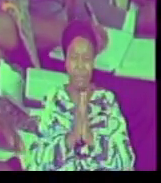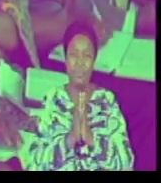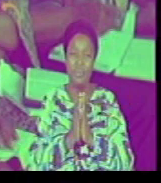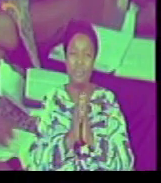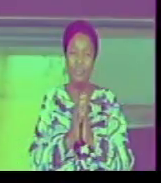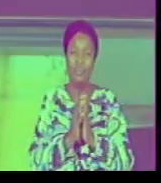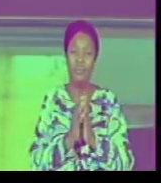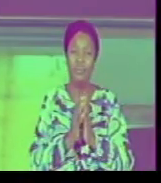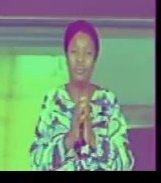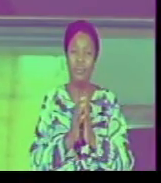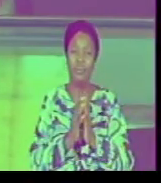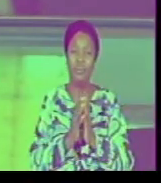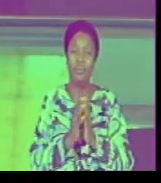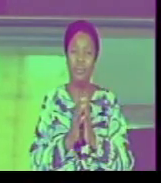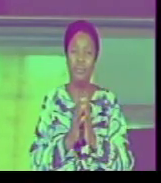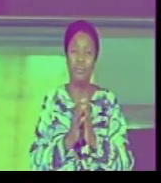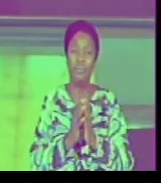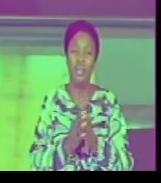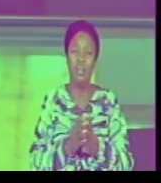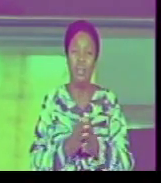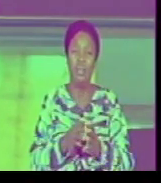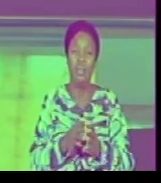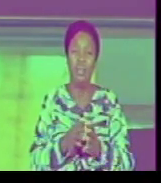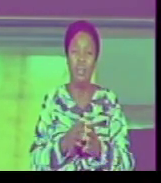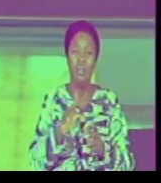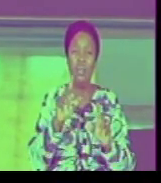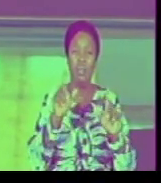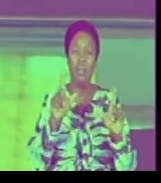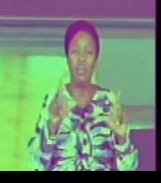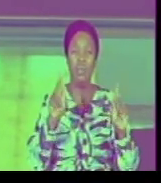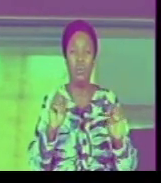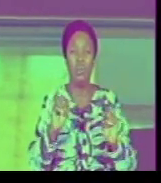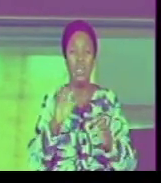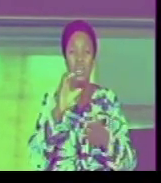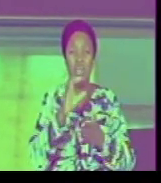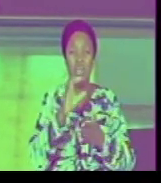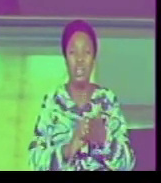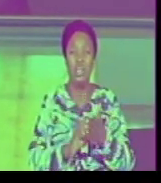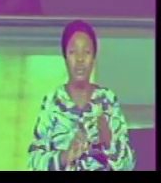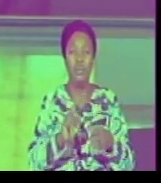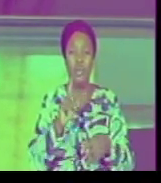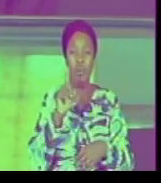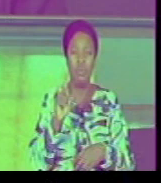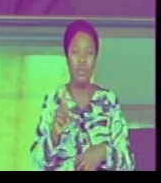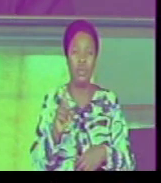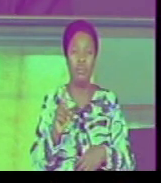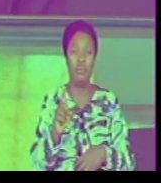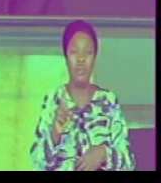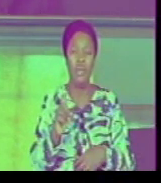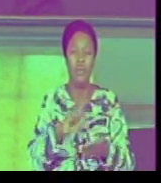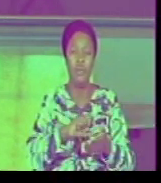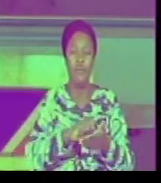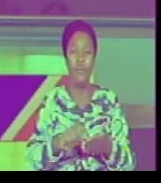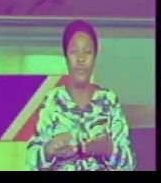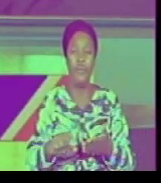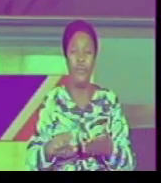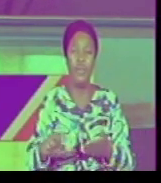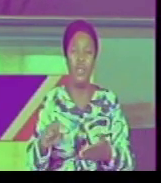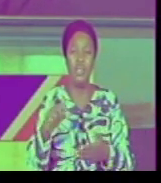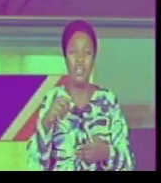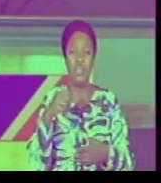Amen. Reading from Luke chapter 1. Luke chapter 1, I'm reading from verse 17. Our God is